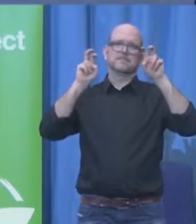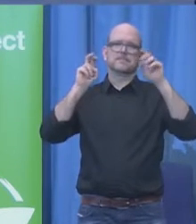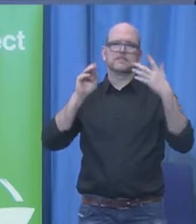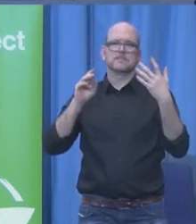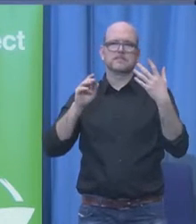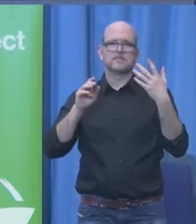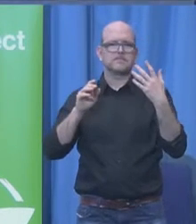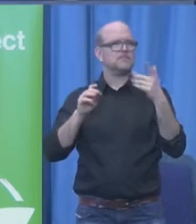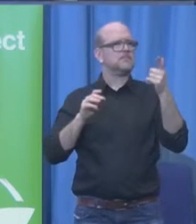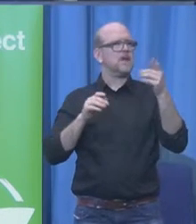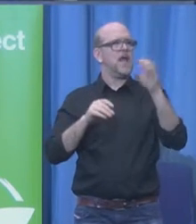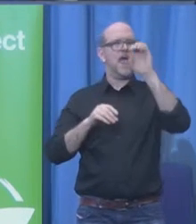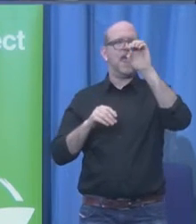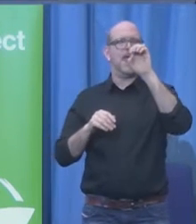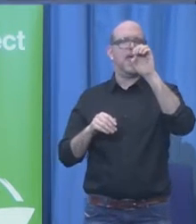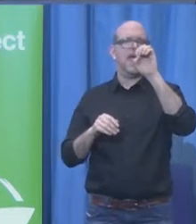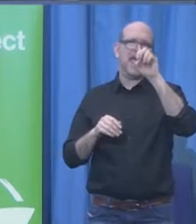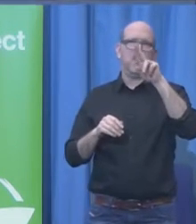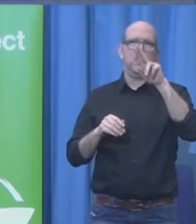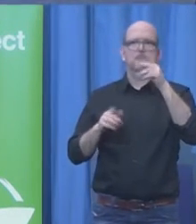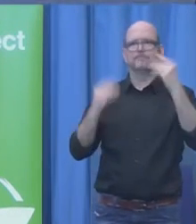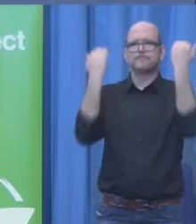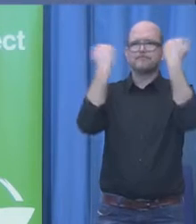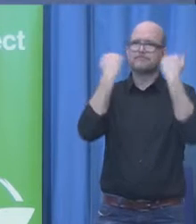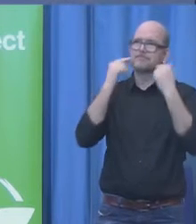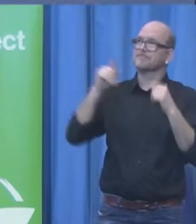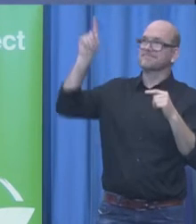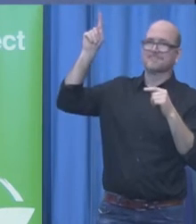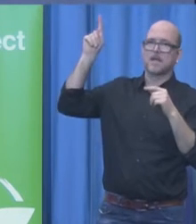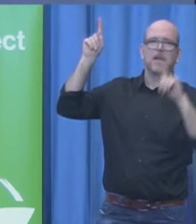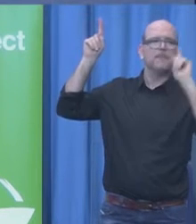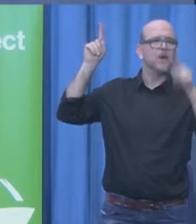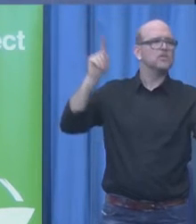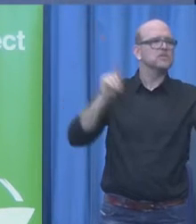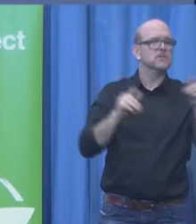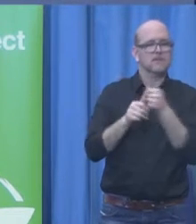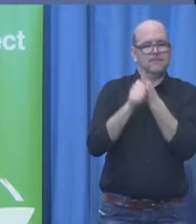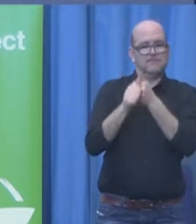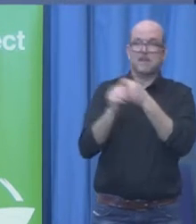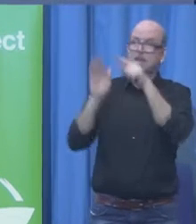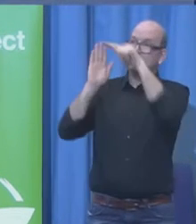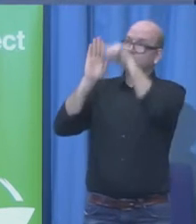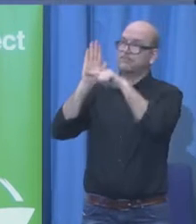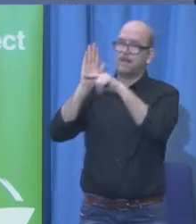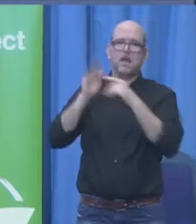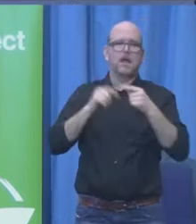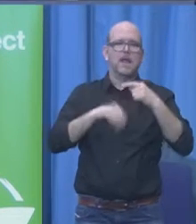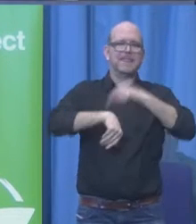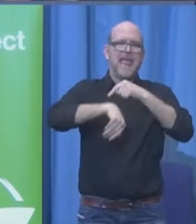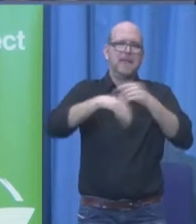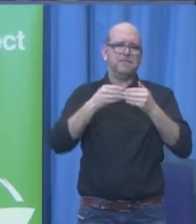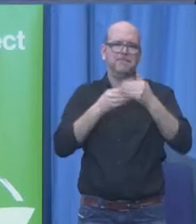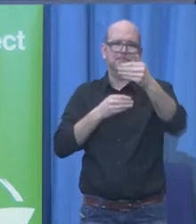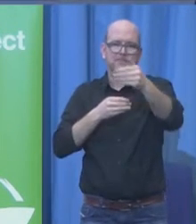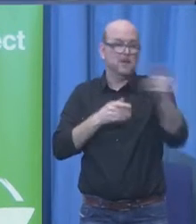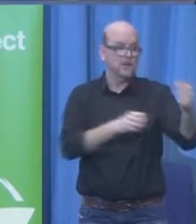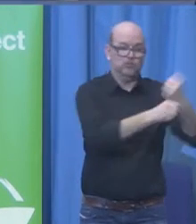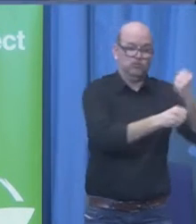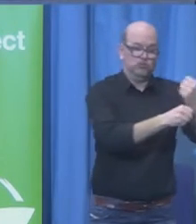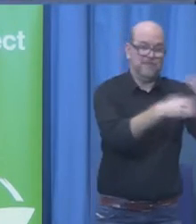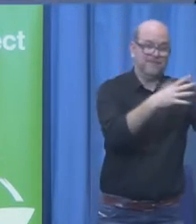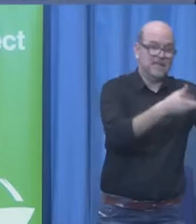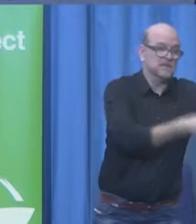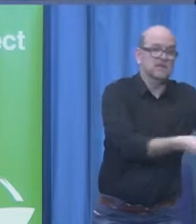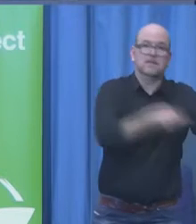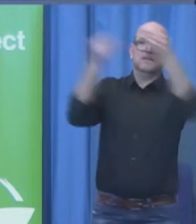European legislation is being set through jurisprudence, and this goes back to the national level